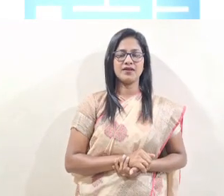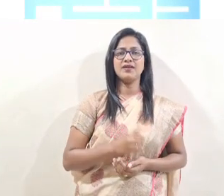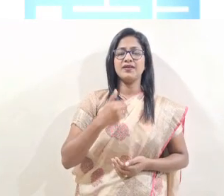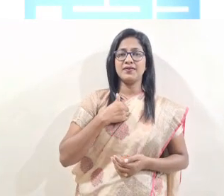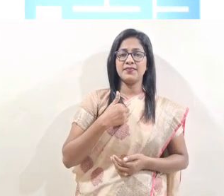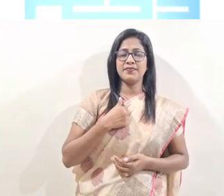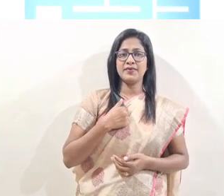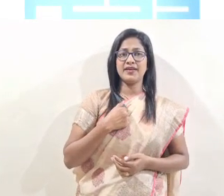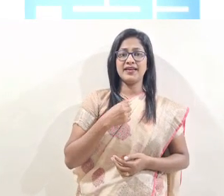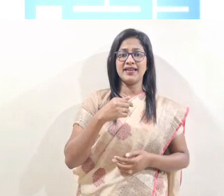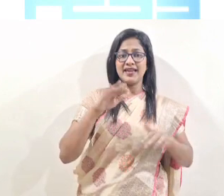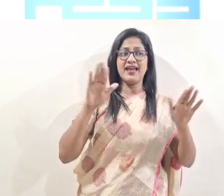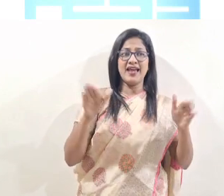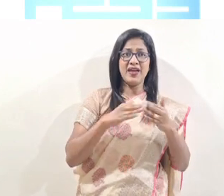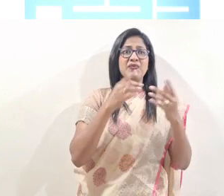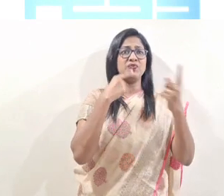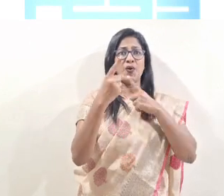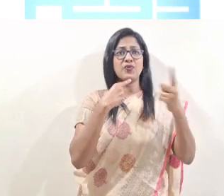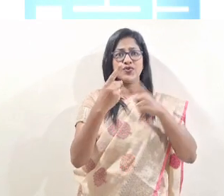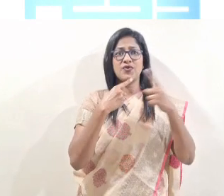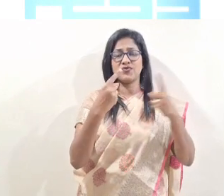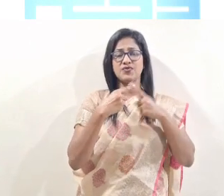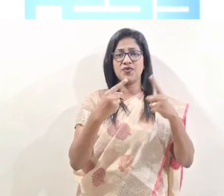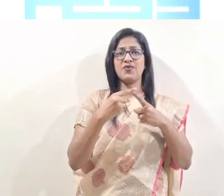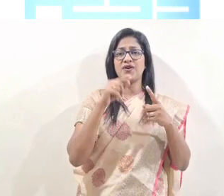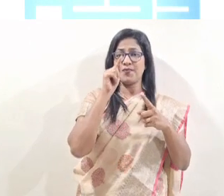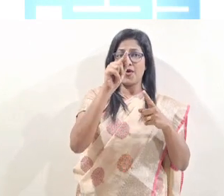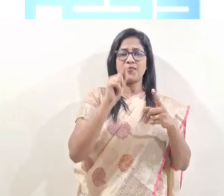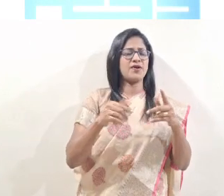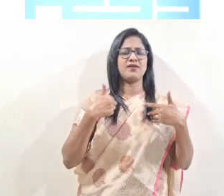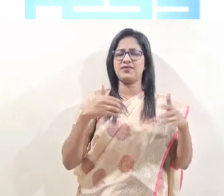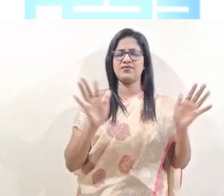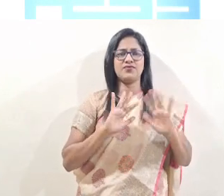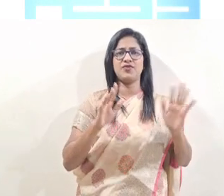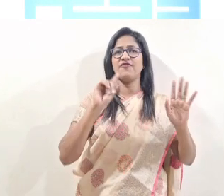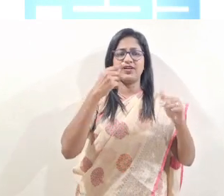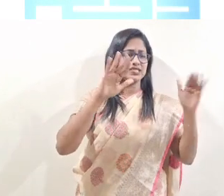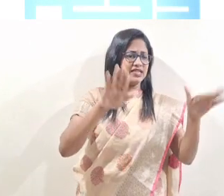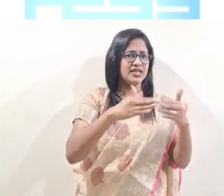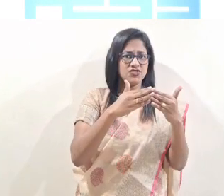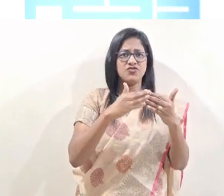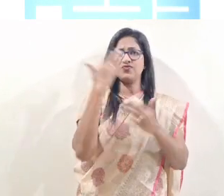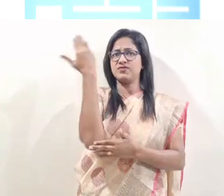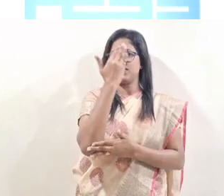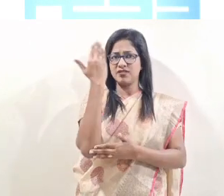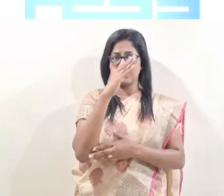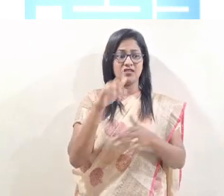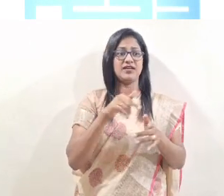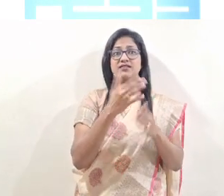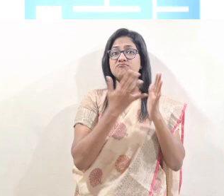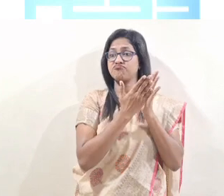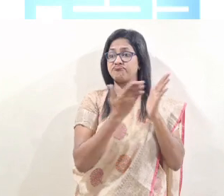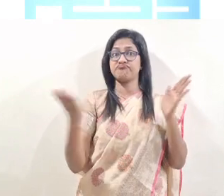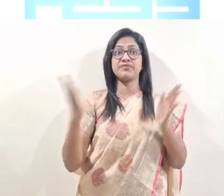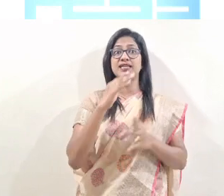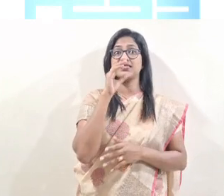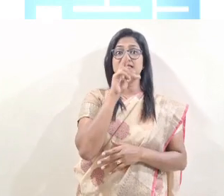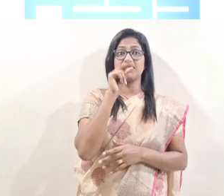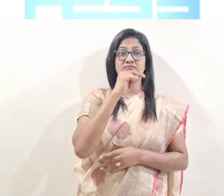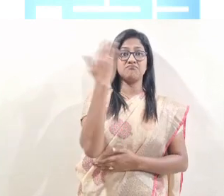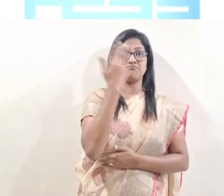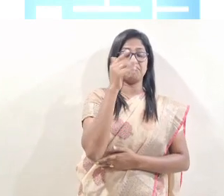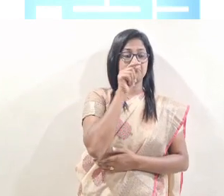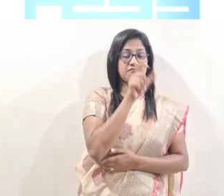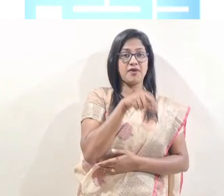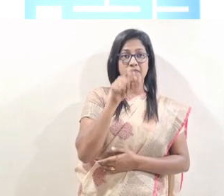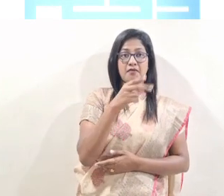I'm not going to give any keynote address. I'll just introduce the session, and then we have a very illustrious panel of speakers, and